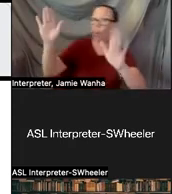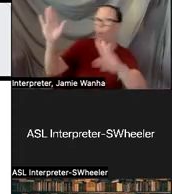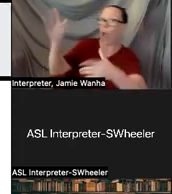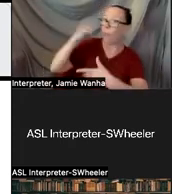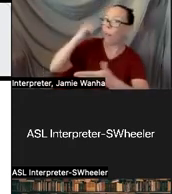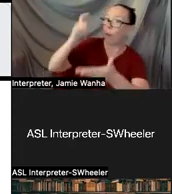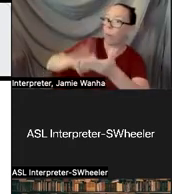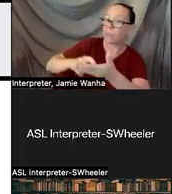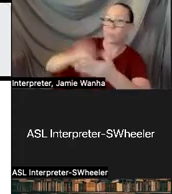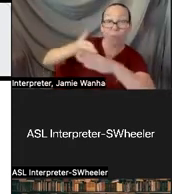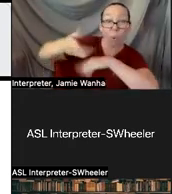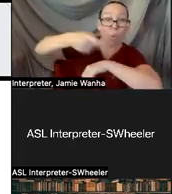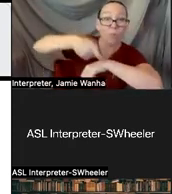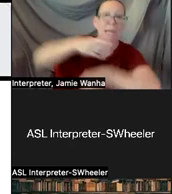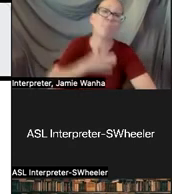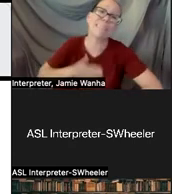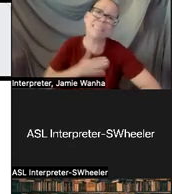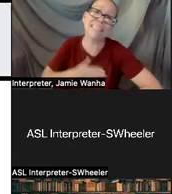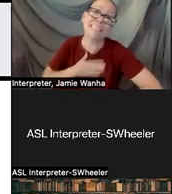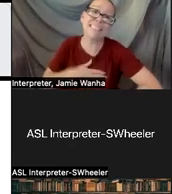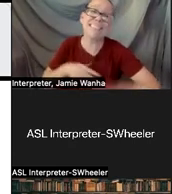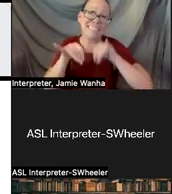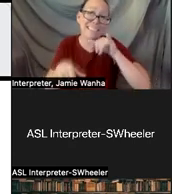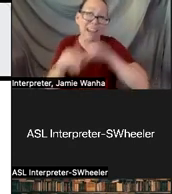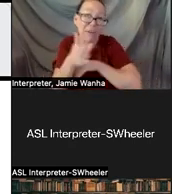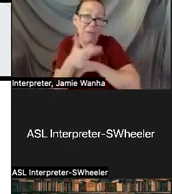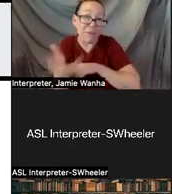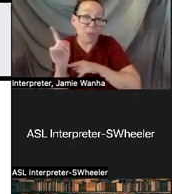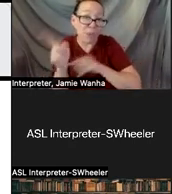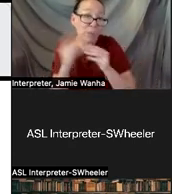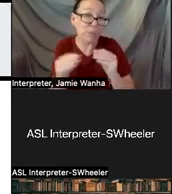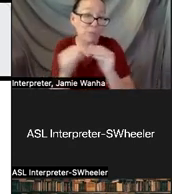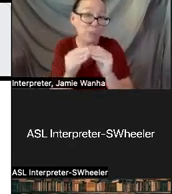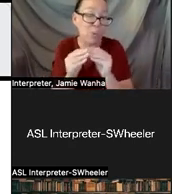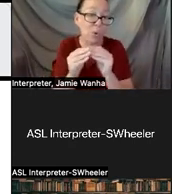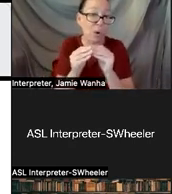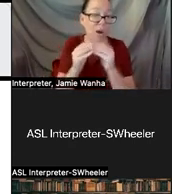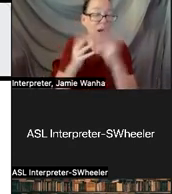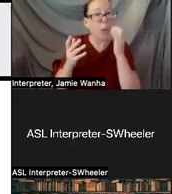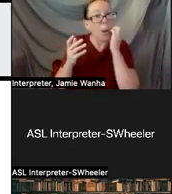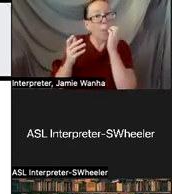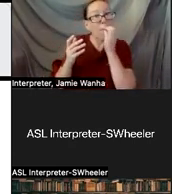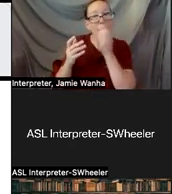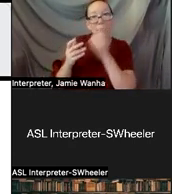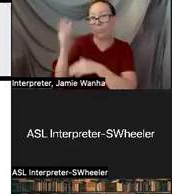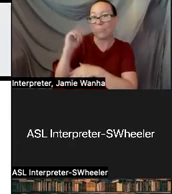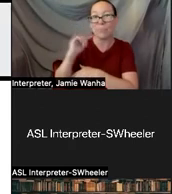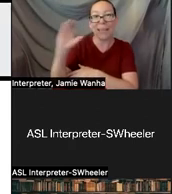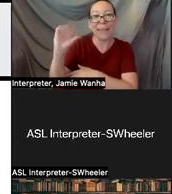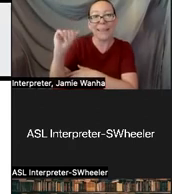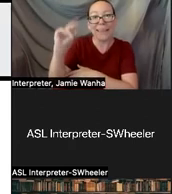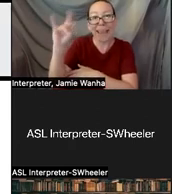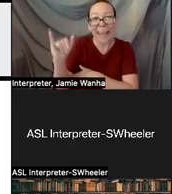we plan, but please do stay on. We only have a few more minutes to hear from Candy, and then we will kind of have open discussion as long as you'd like to stay on